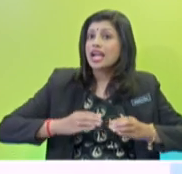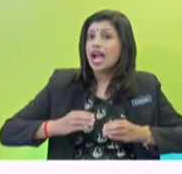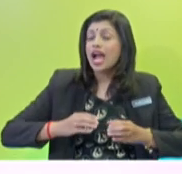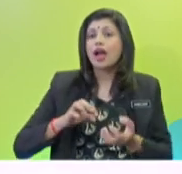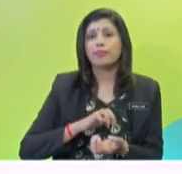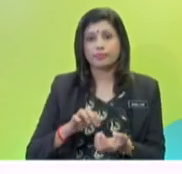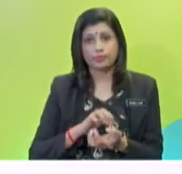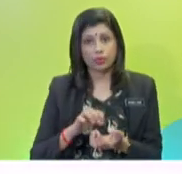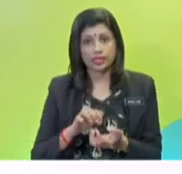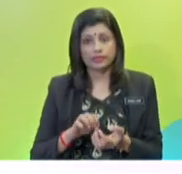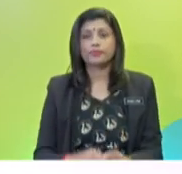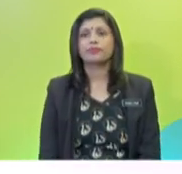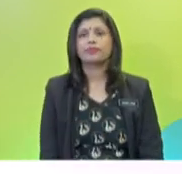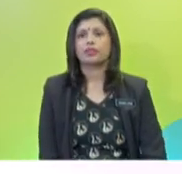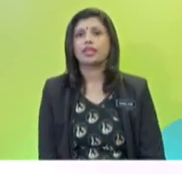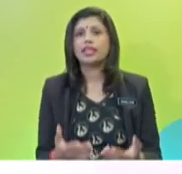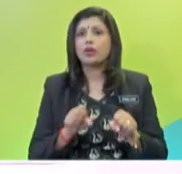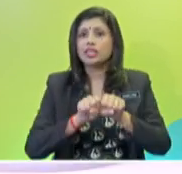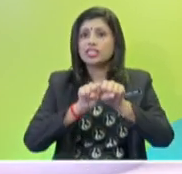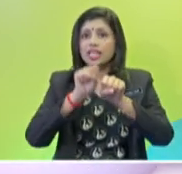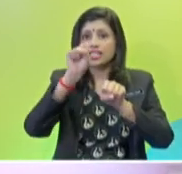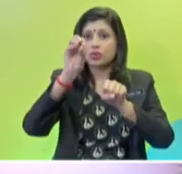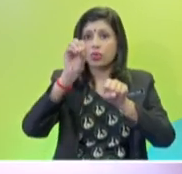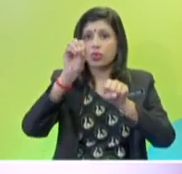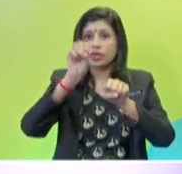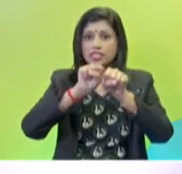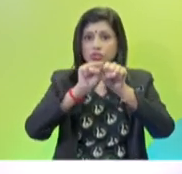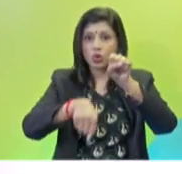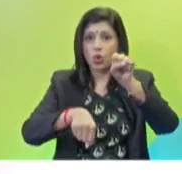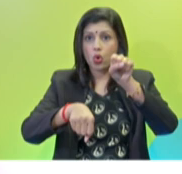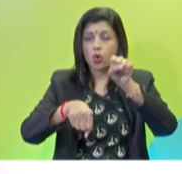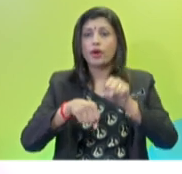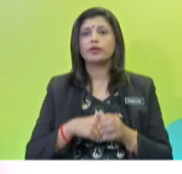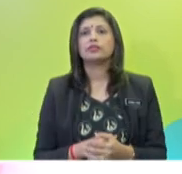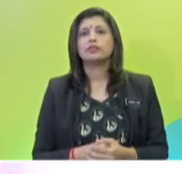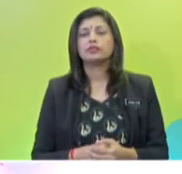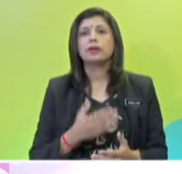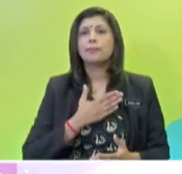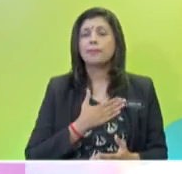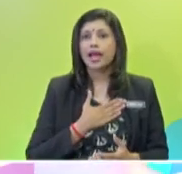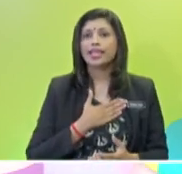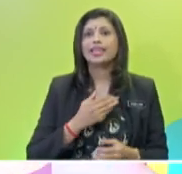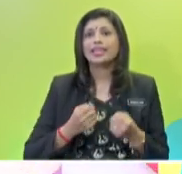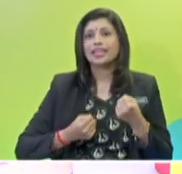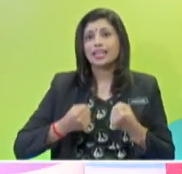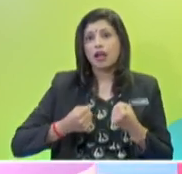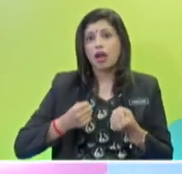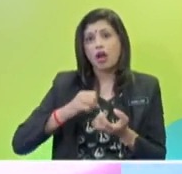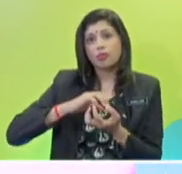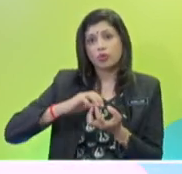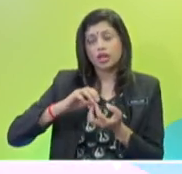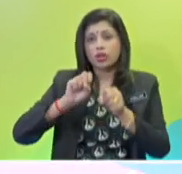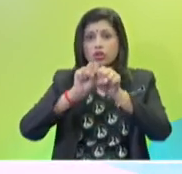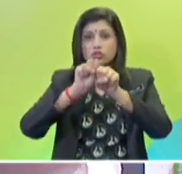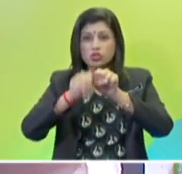something. Okay. An example sentence given, my car broke down, so I took a bus to work. I took a bus to